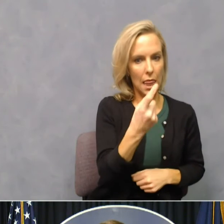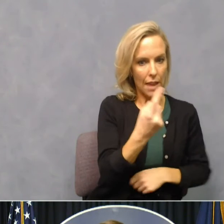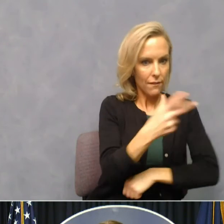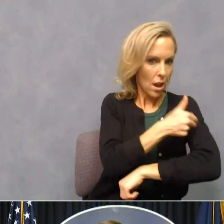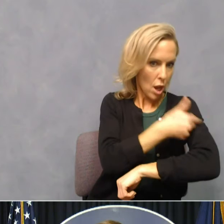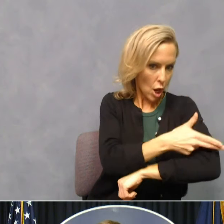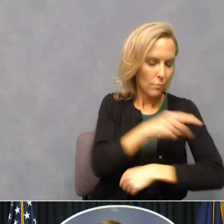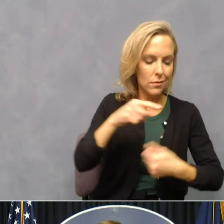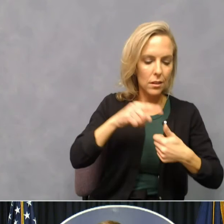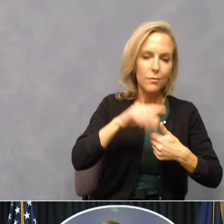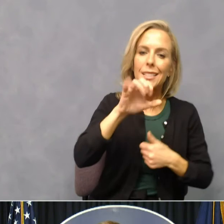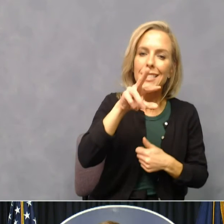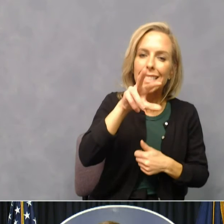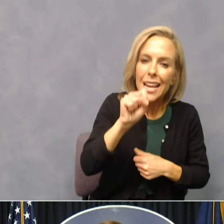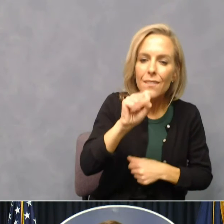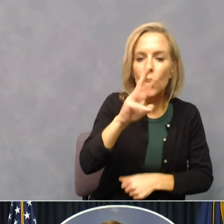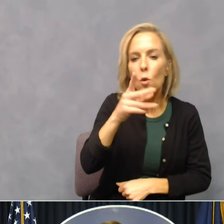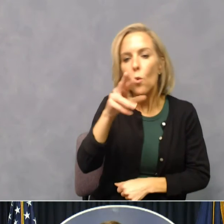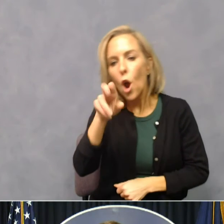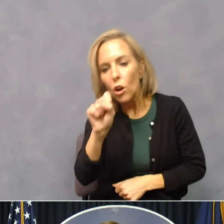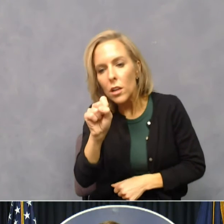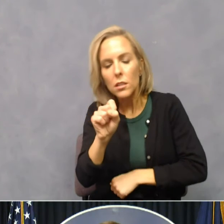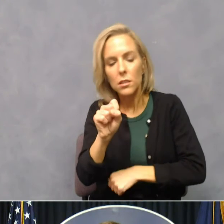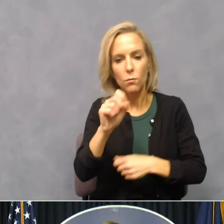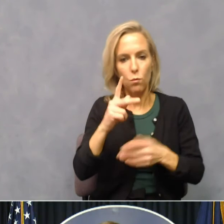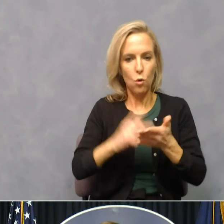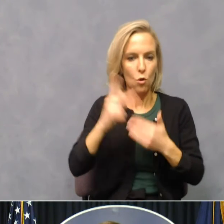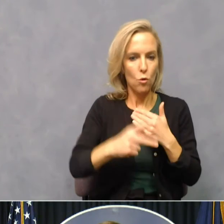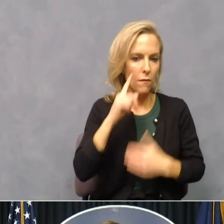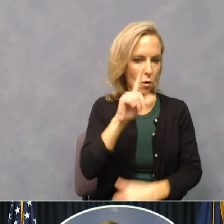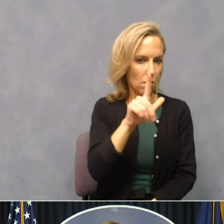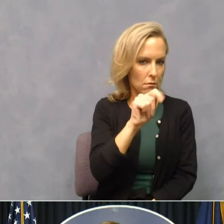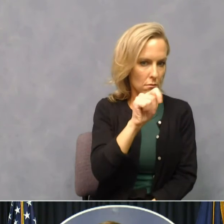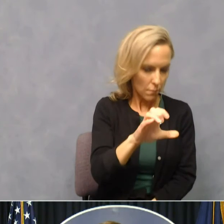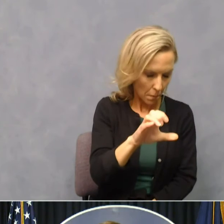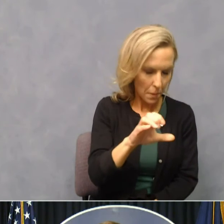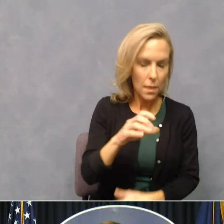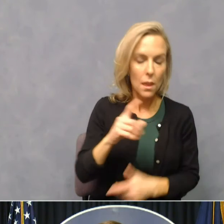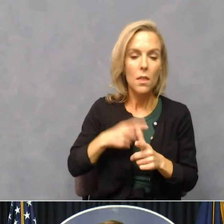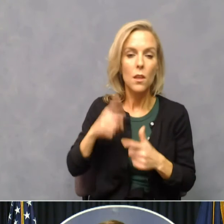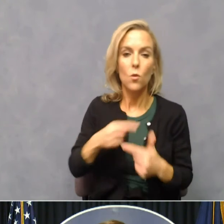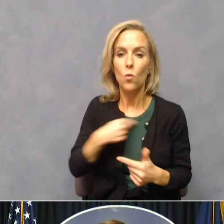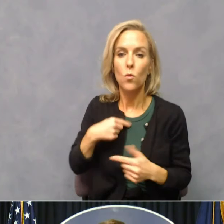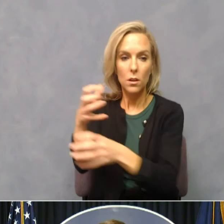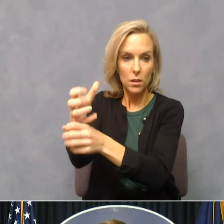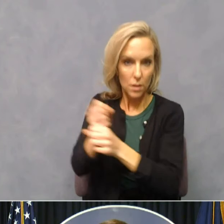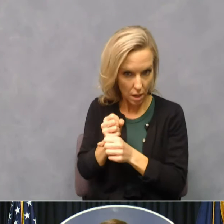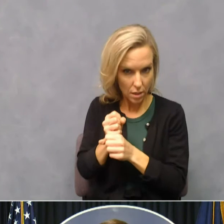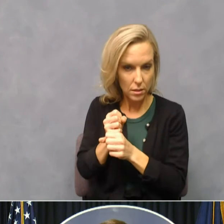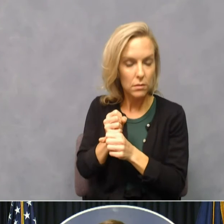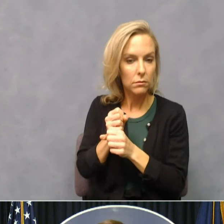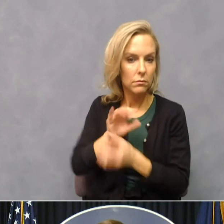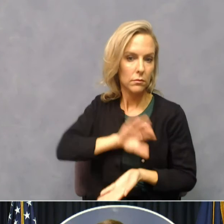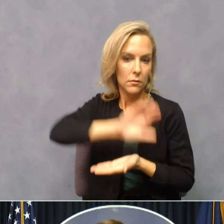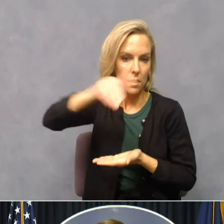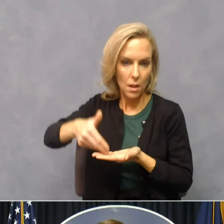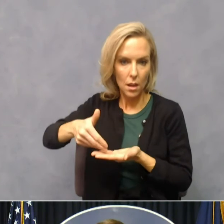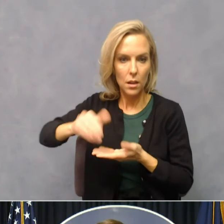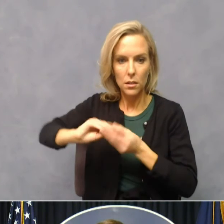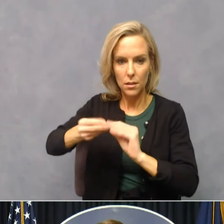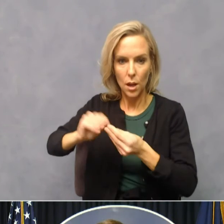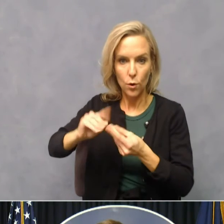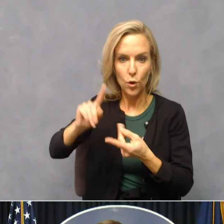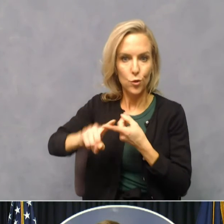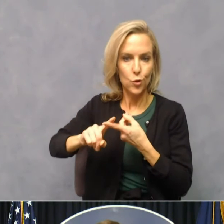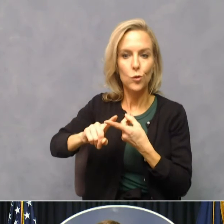Walgreens program for long-term care. Then we ended up getting at least an amount of vaccine to every other acute